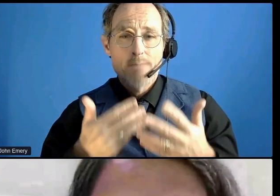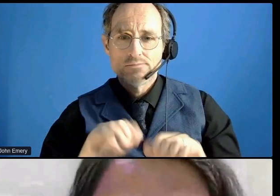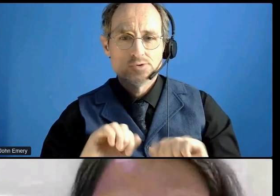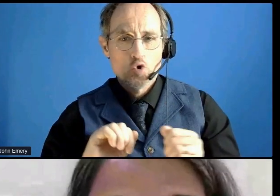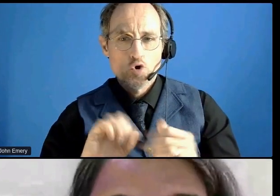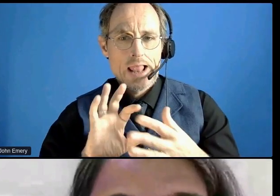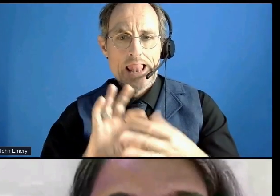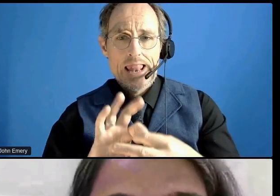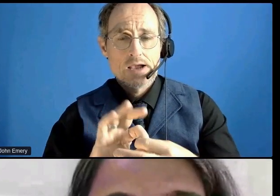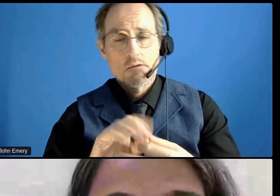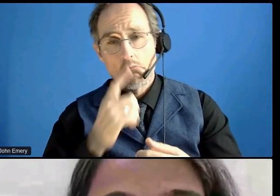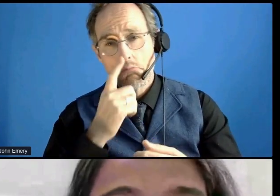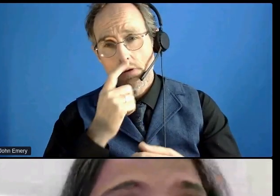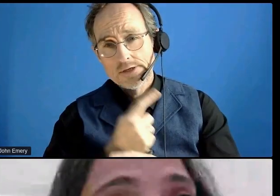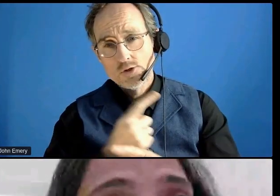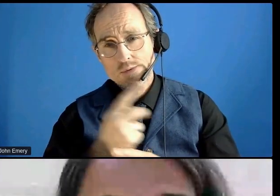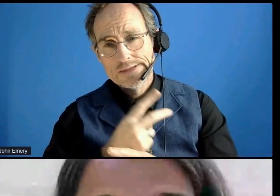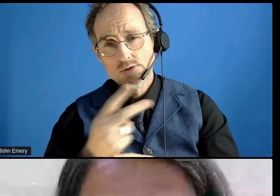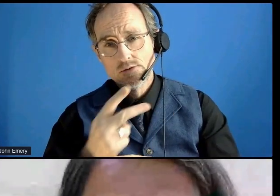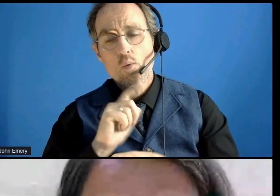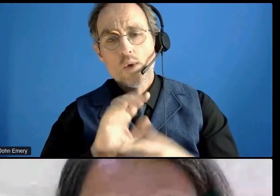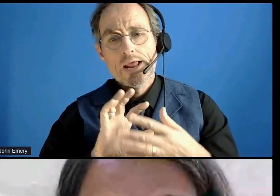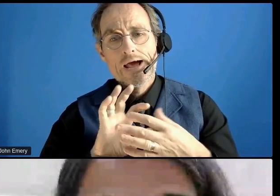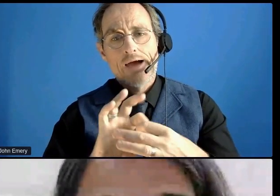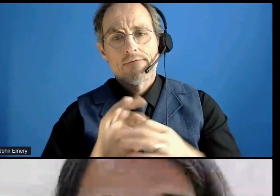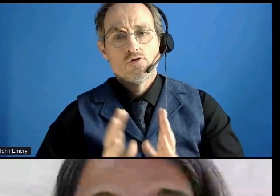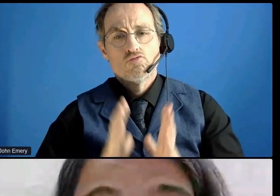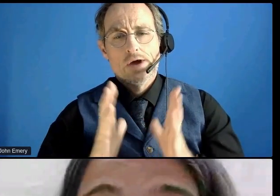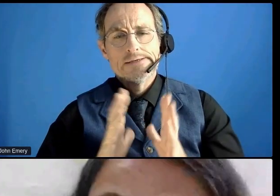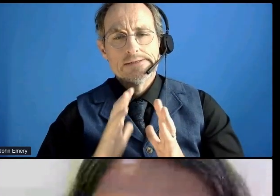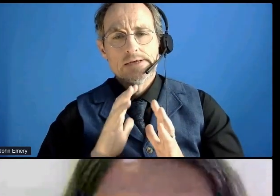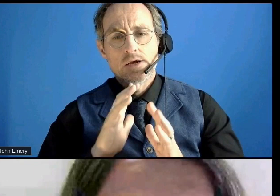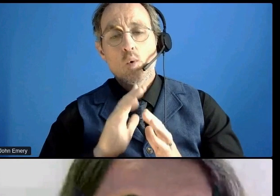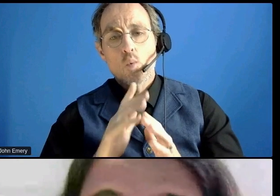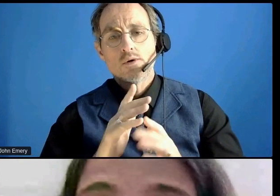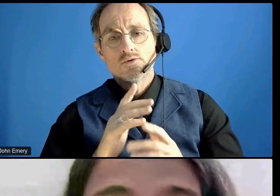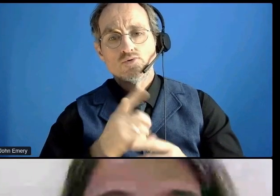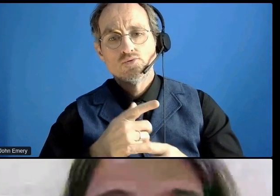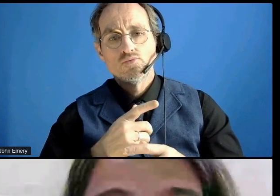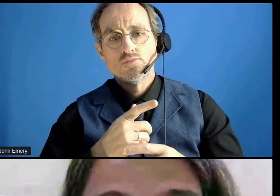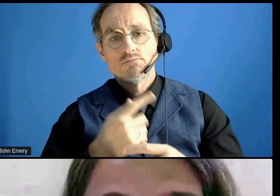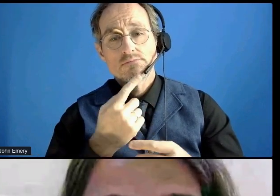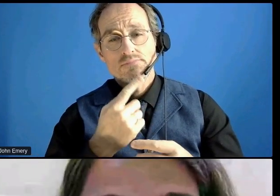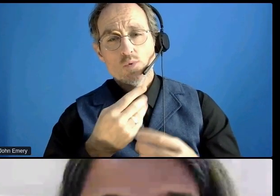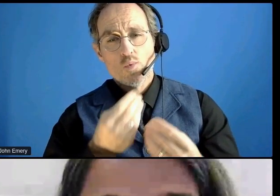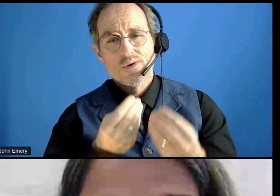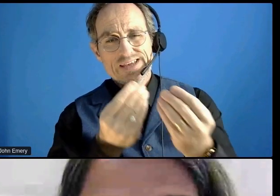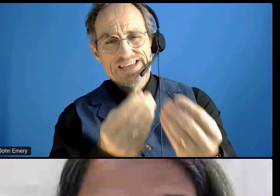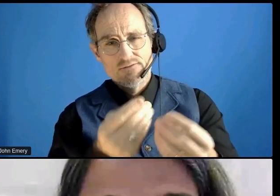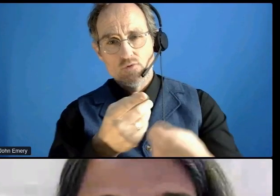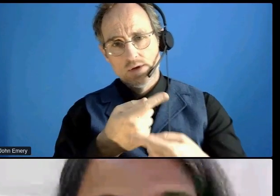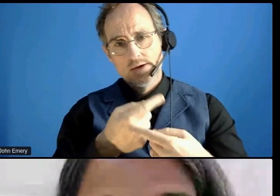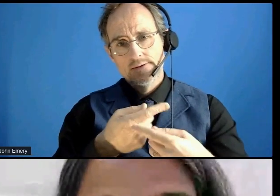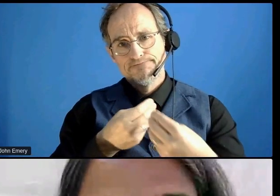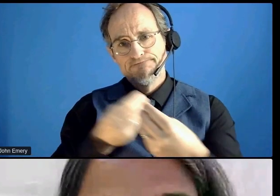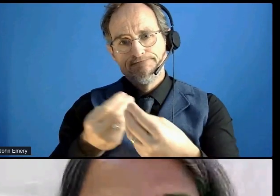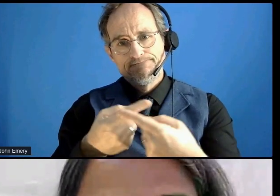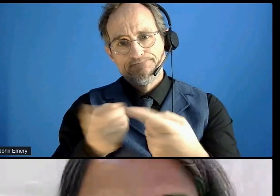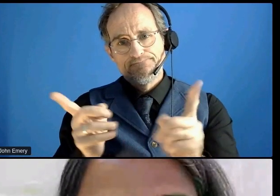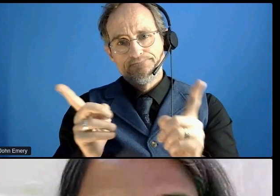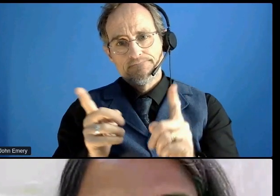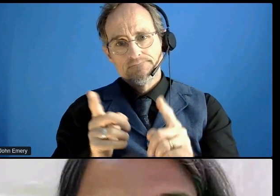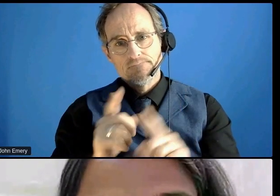So representative from the airlines, from the hotel industry, from the museums, or any